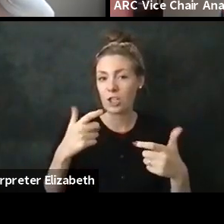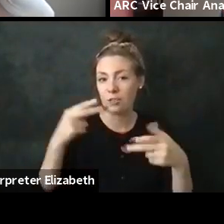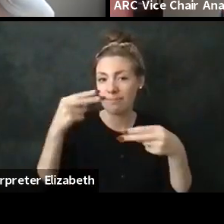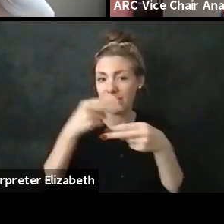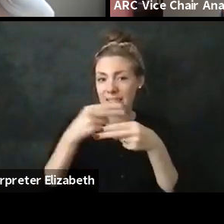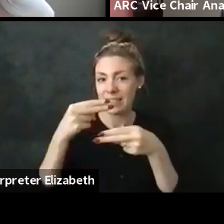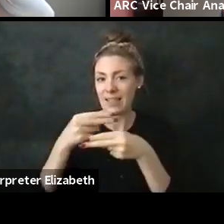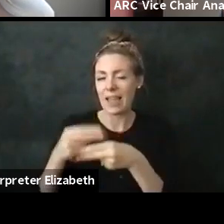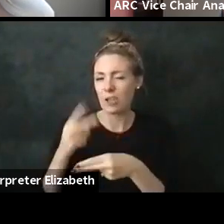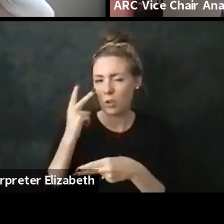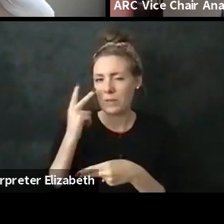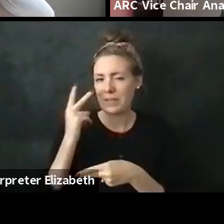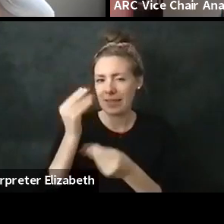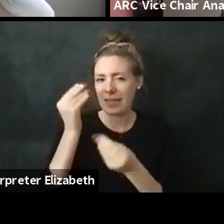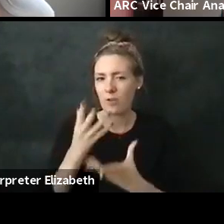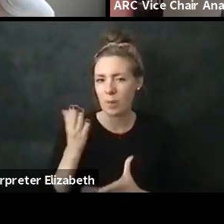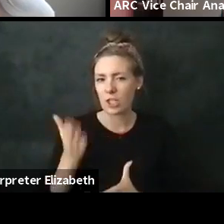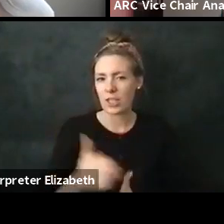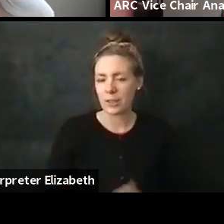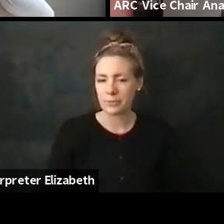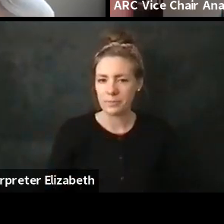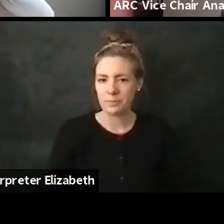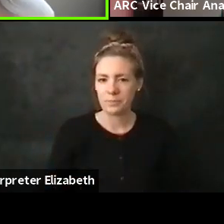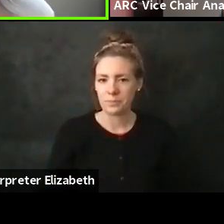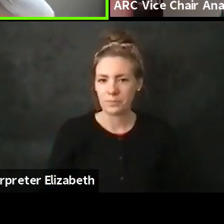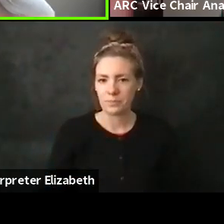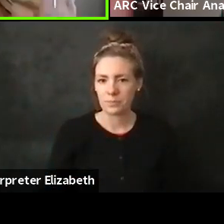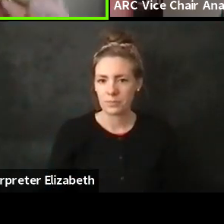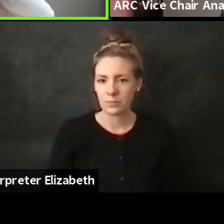and you'll be able to get that information.